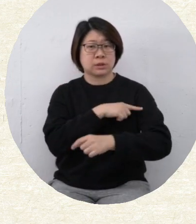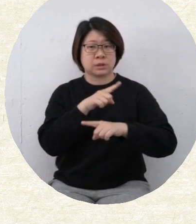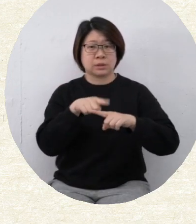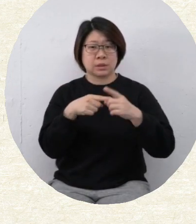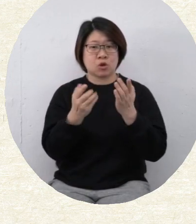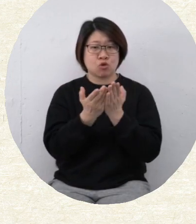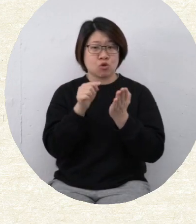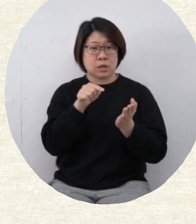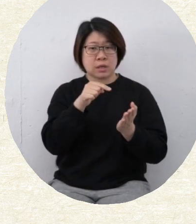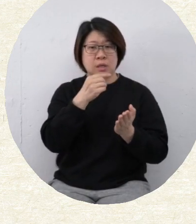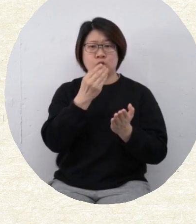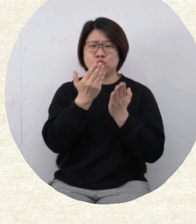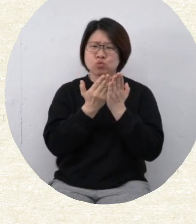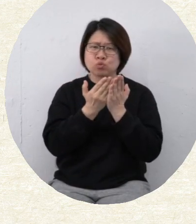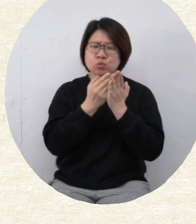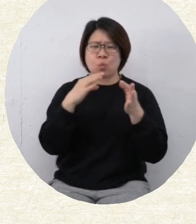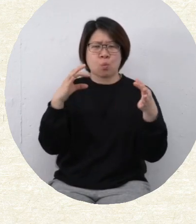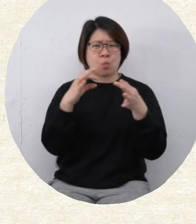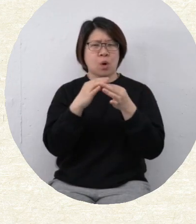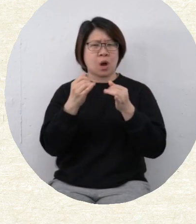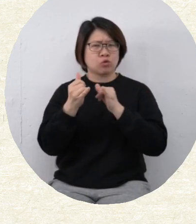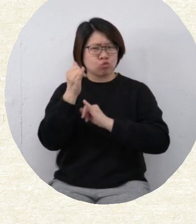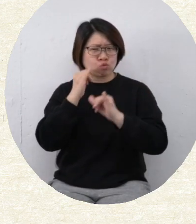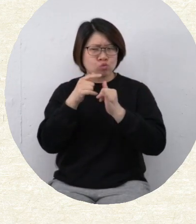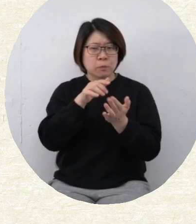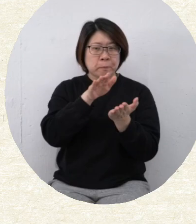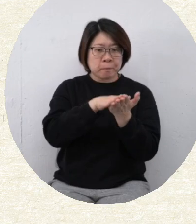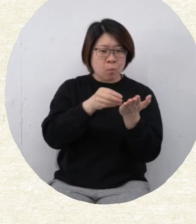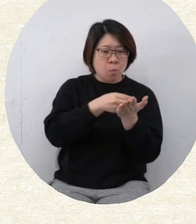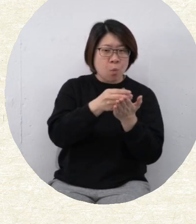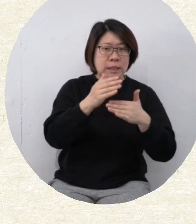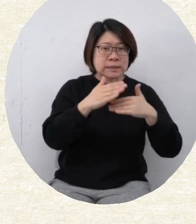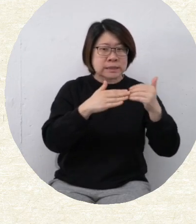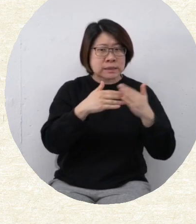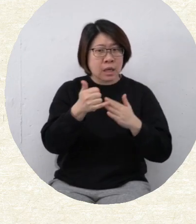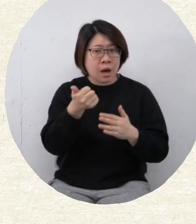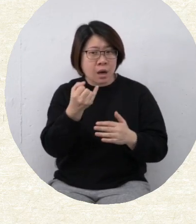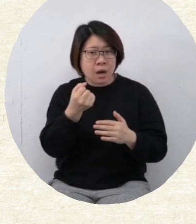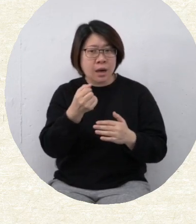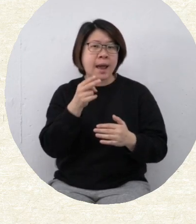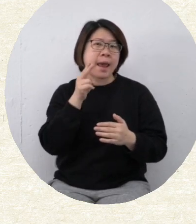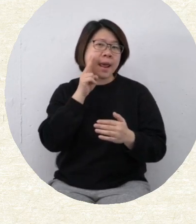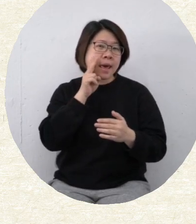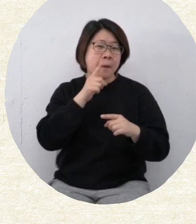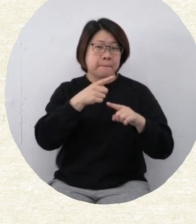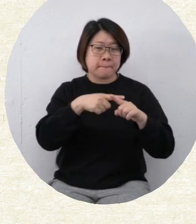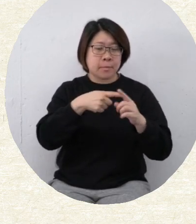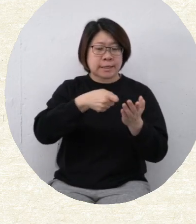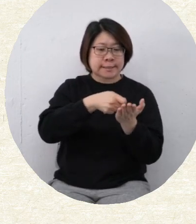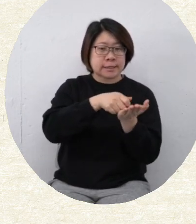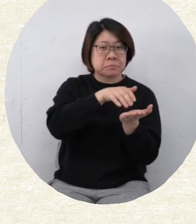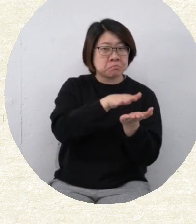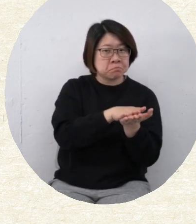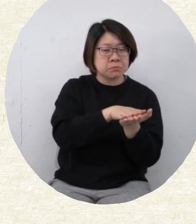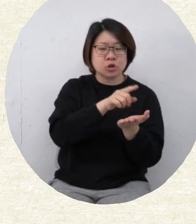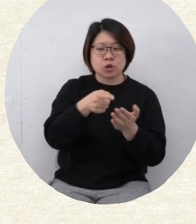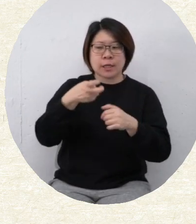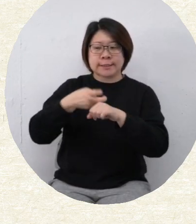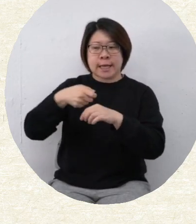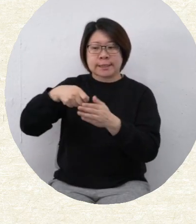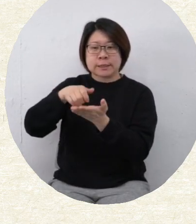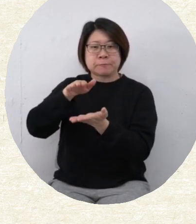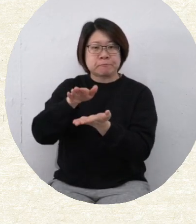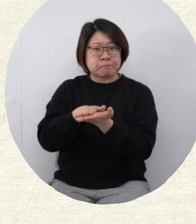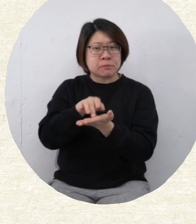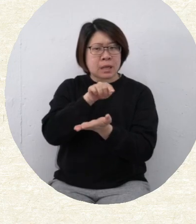And then, I applied to graduate school. It was actually painting and printmaking program